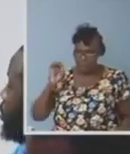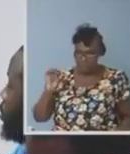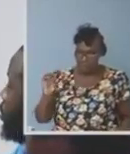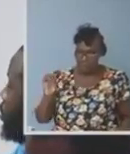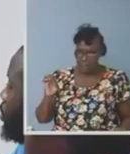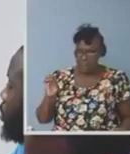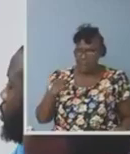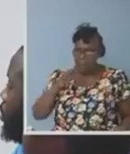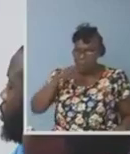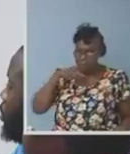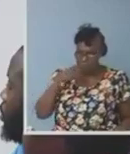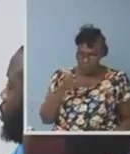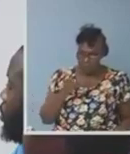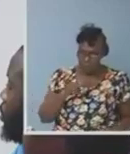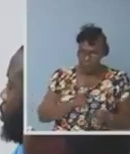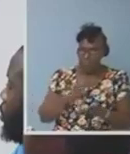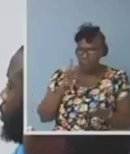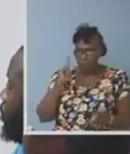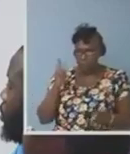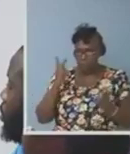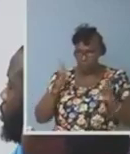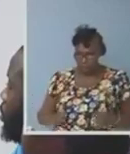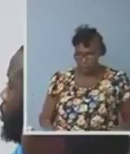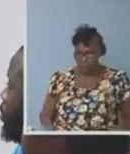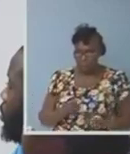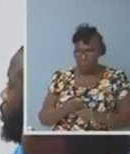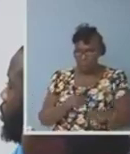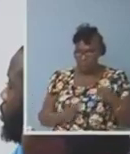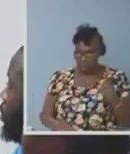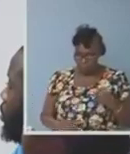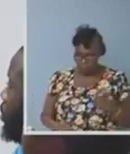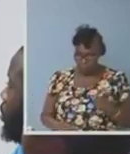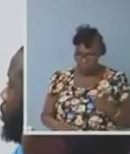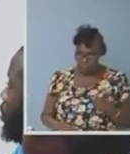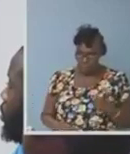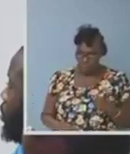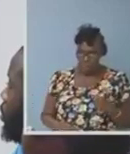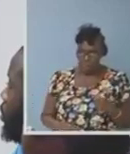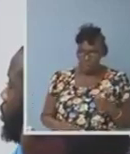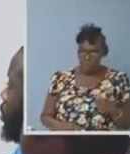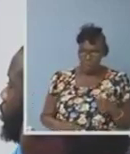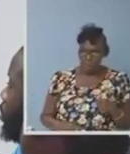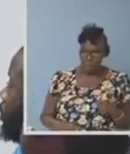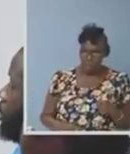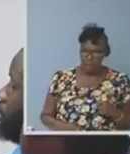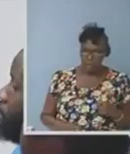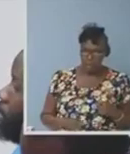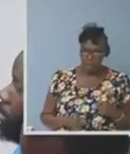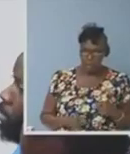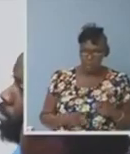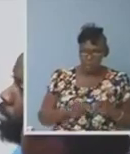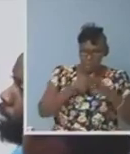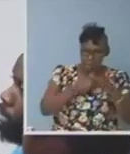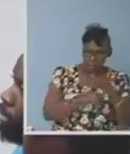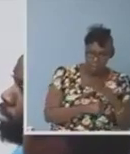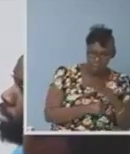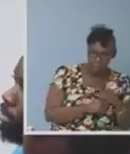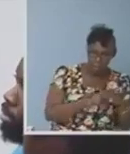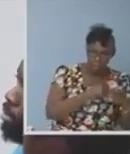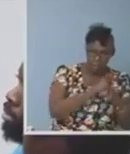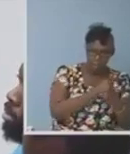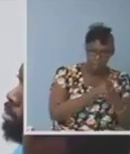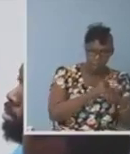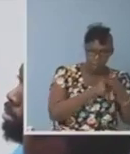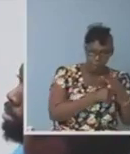have indicated that 1 person from Trinidad is quarantined in Trinidad, and the 7 employees